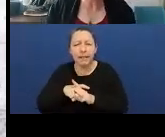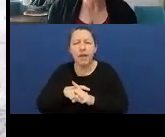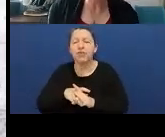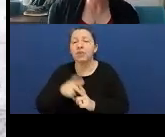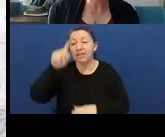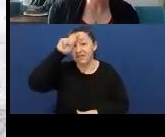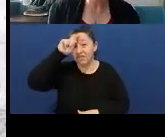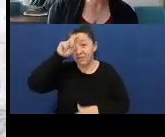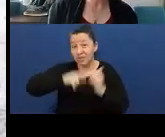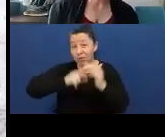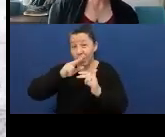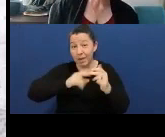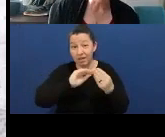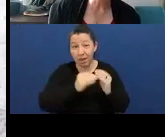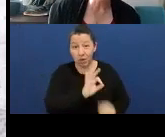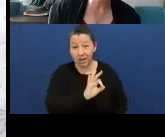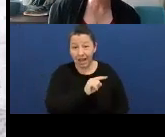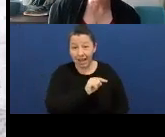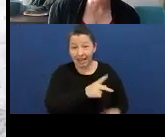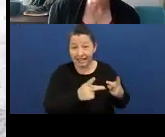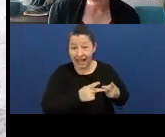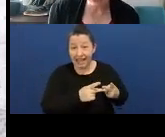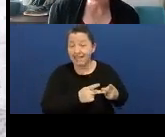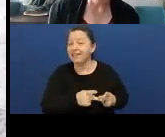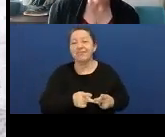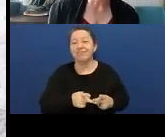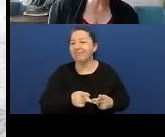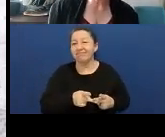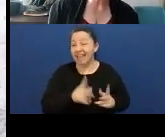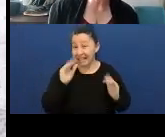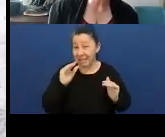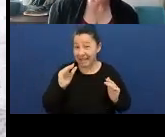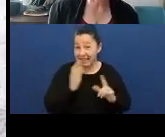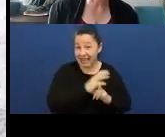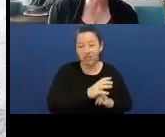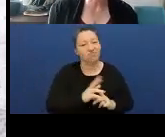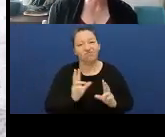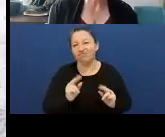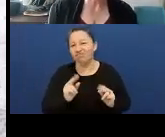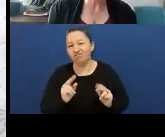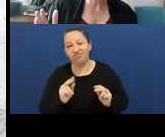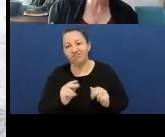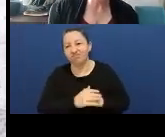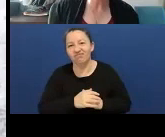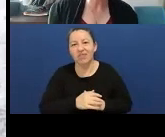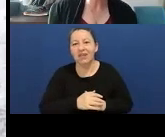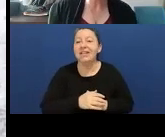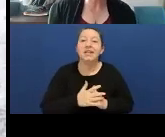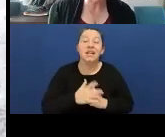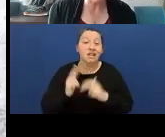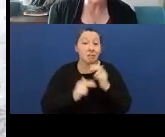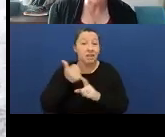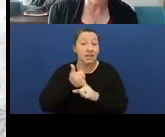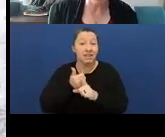built Site 9 never actually expected an attack. And the building is not really created to withstand